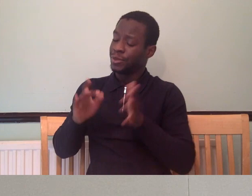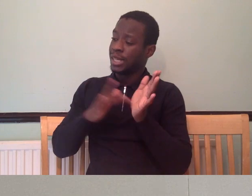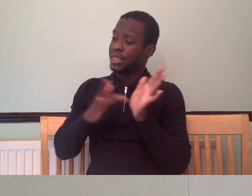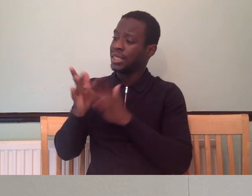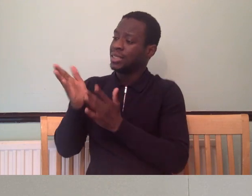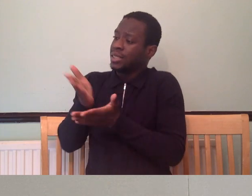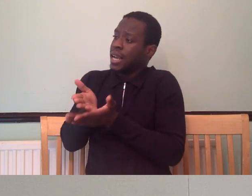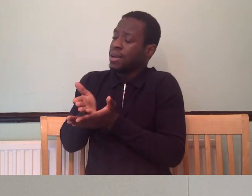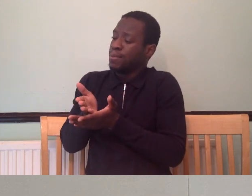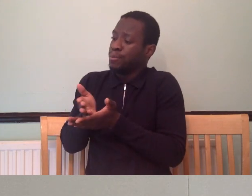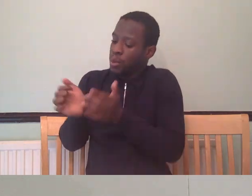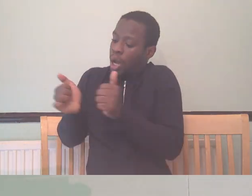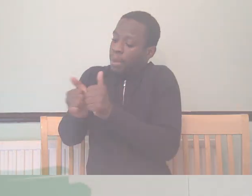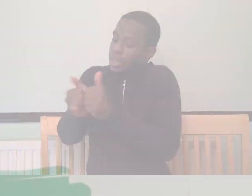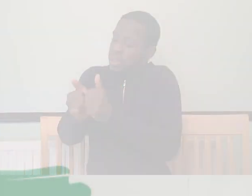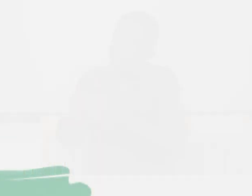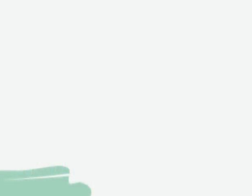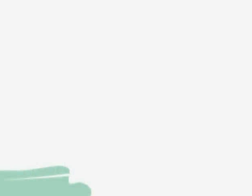Amen.